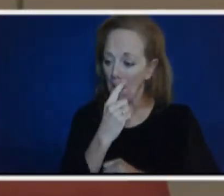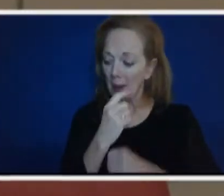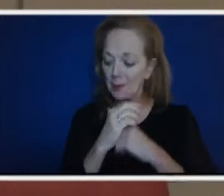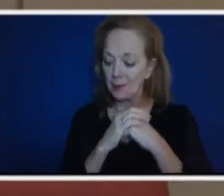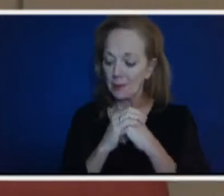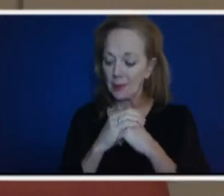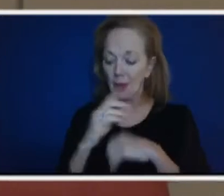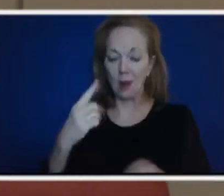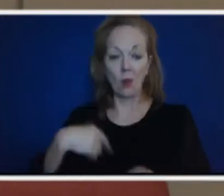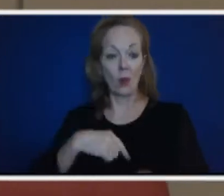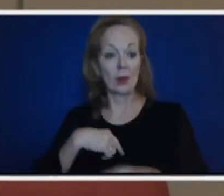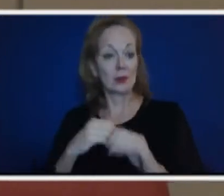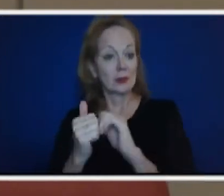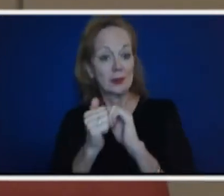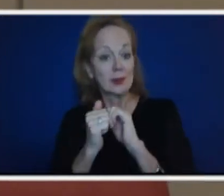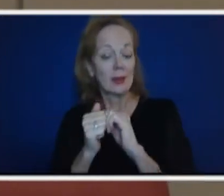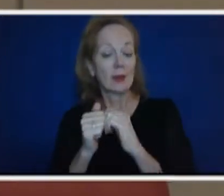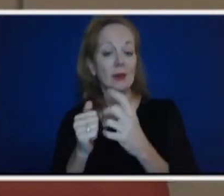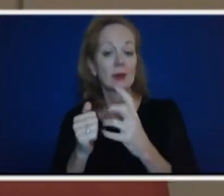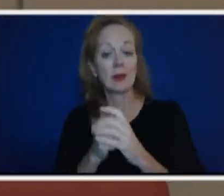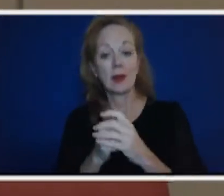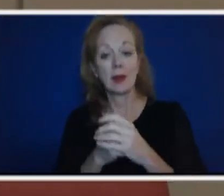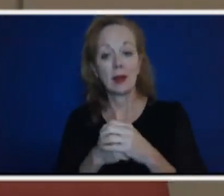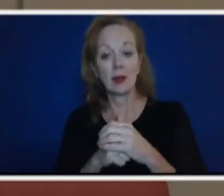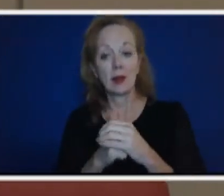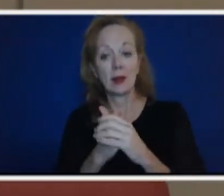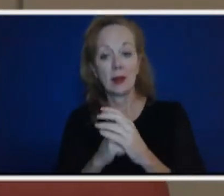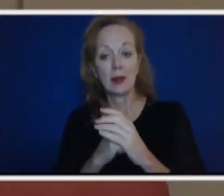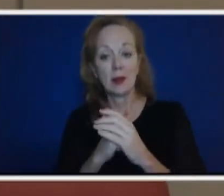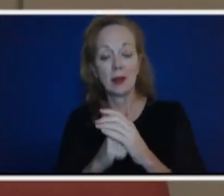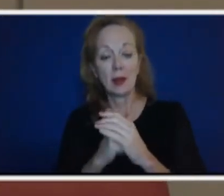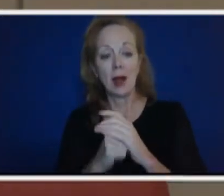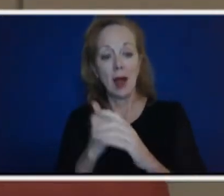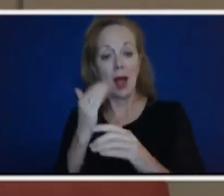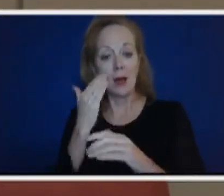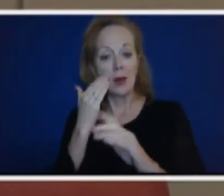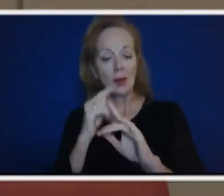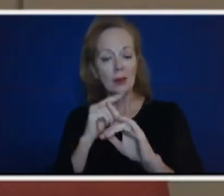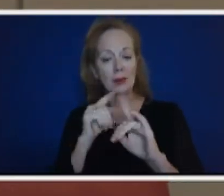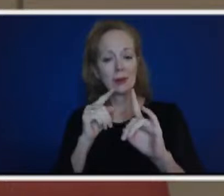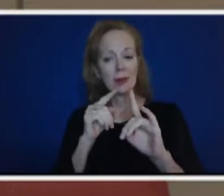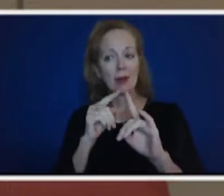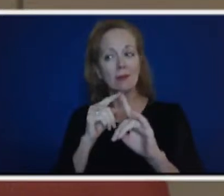we can get together. I know the Griffin family.